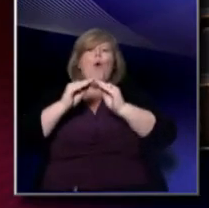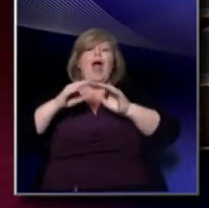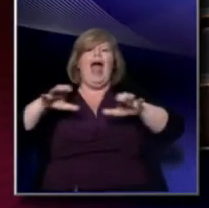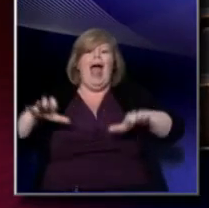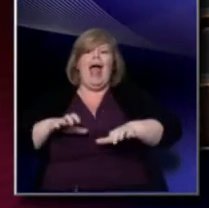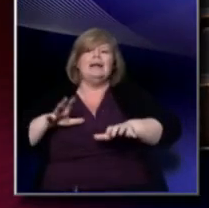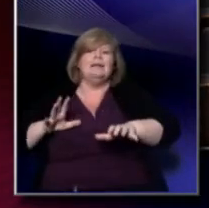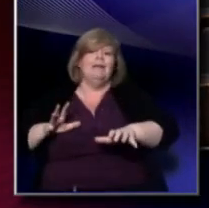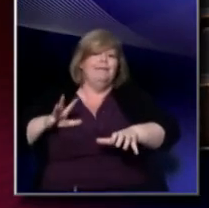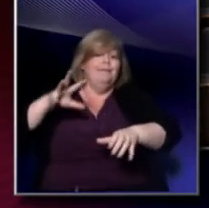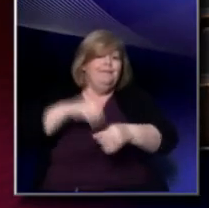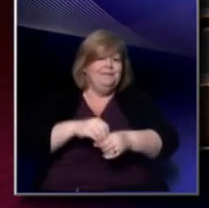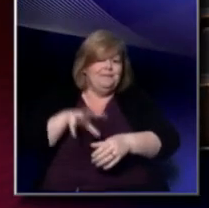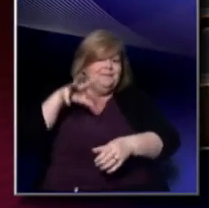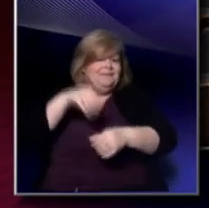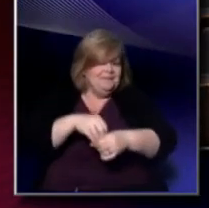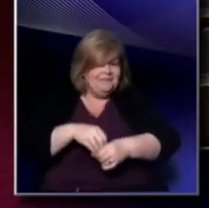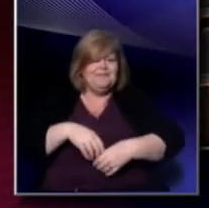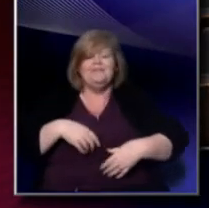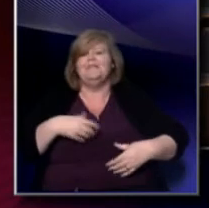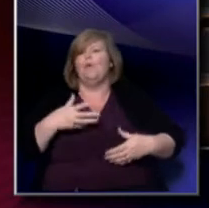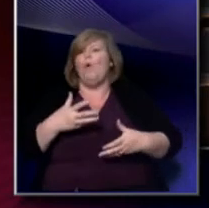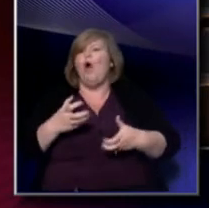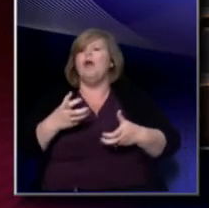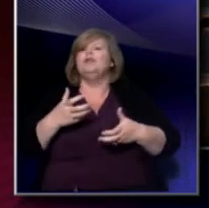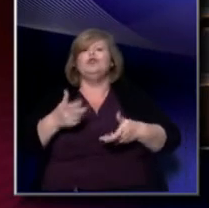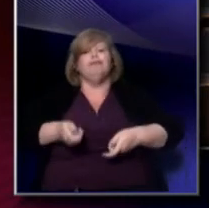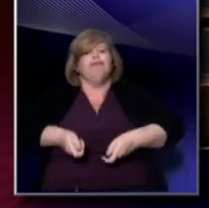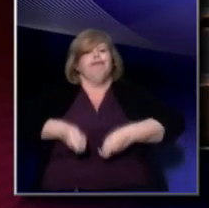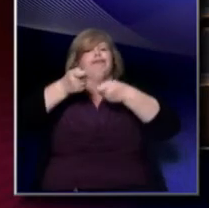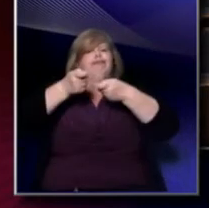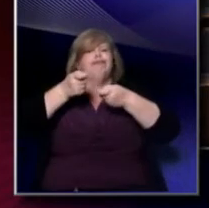us with raising our student achievement.